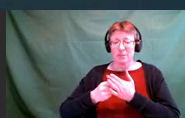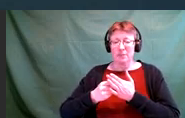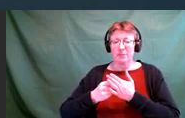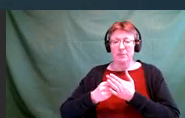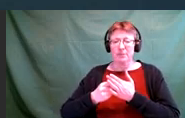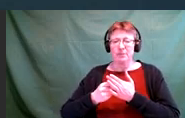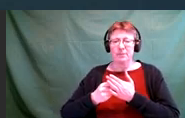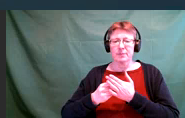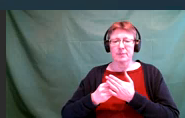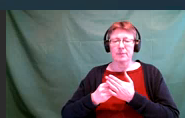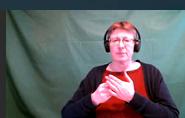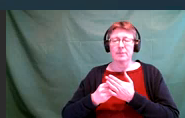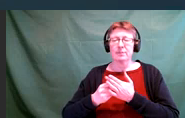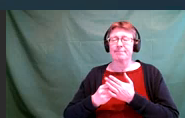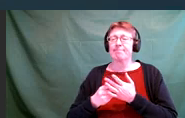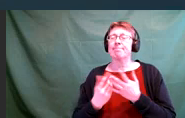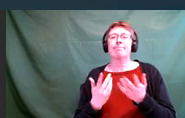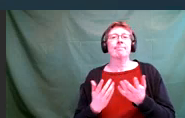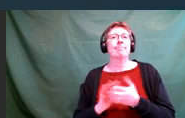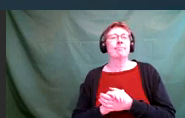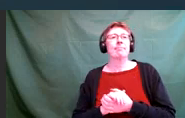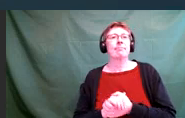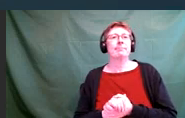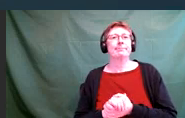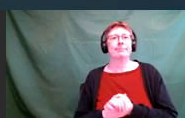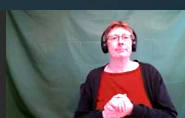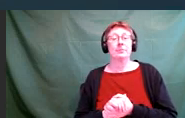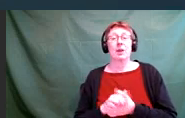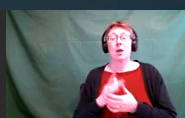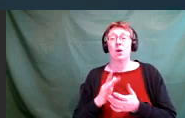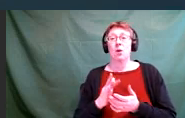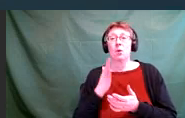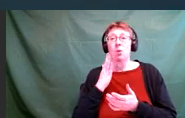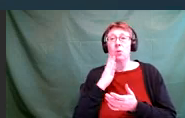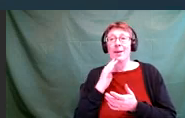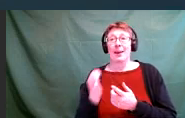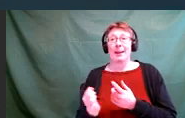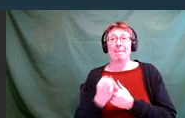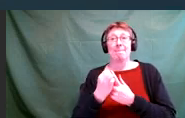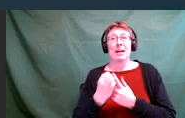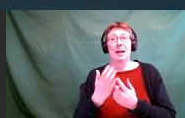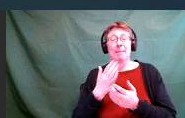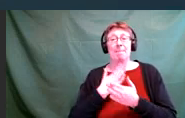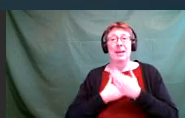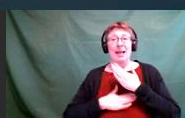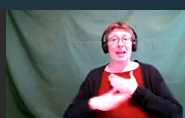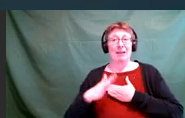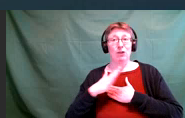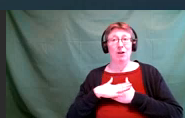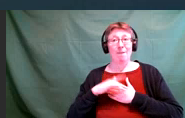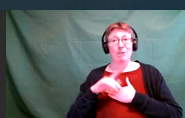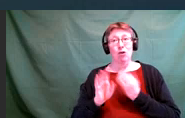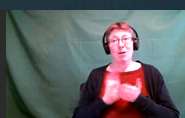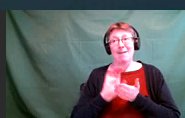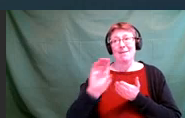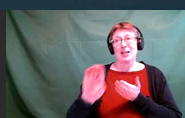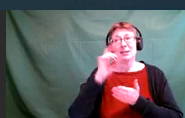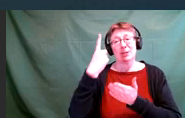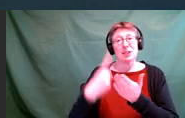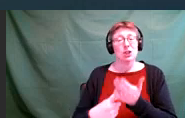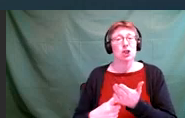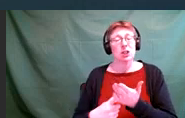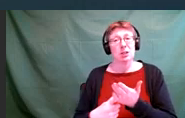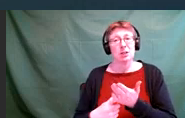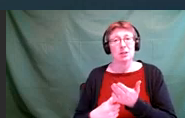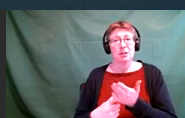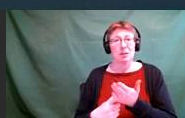And as soon as we have behavior impacting on investment decisions, then